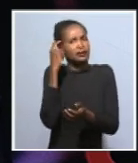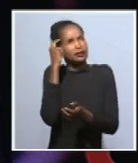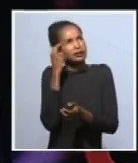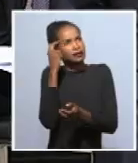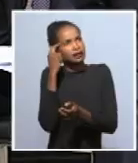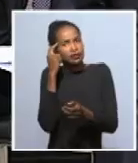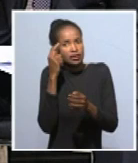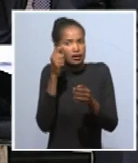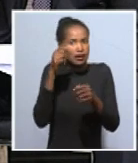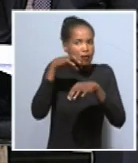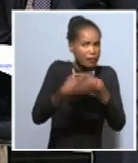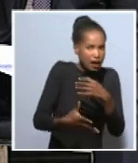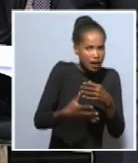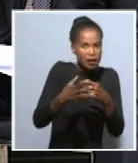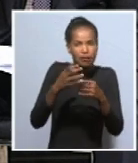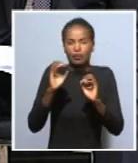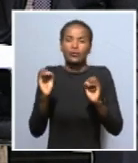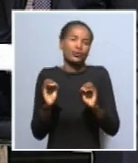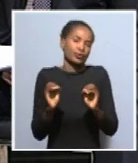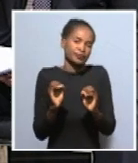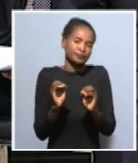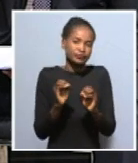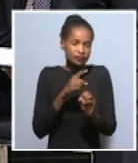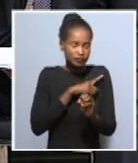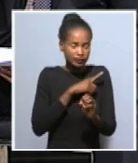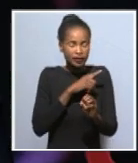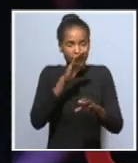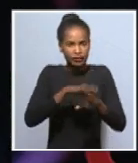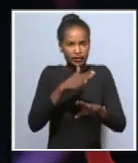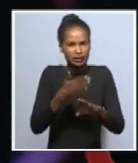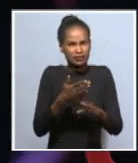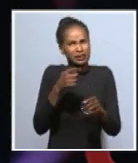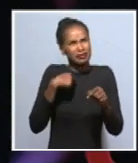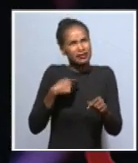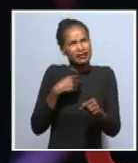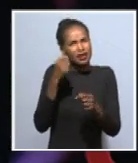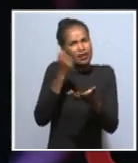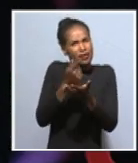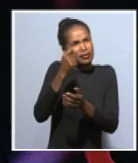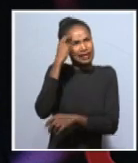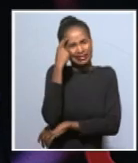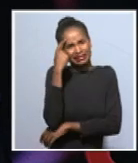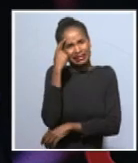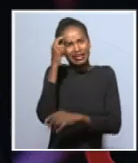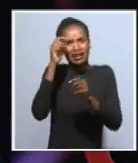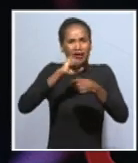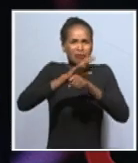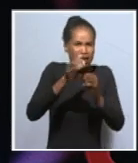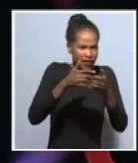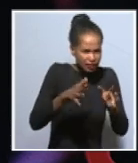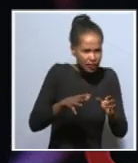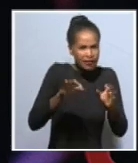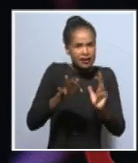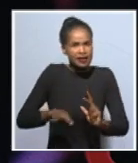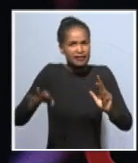balancing act. So on one hand, you are looking at what kind of measures can we put in place and to what